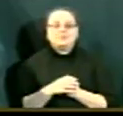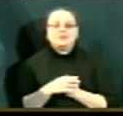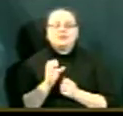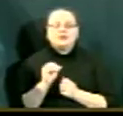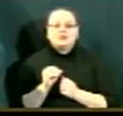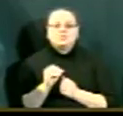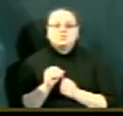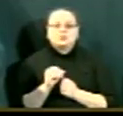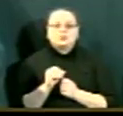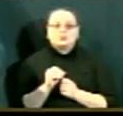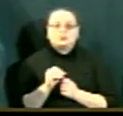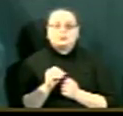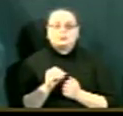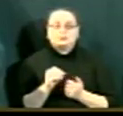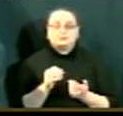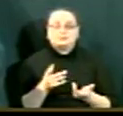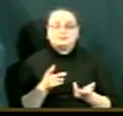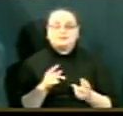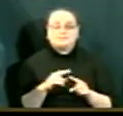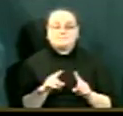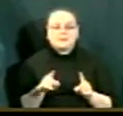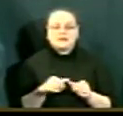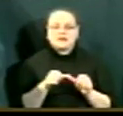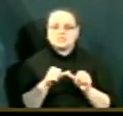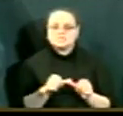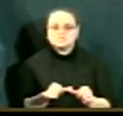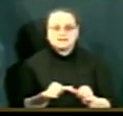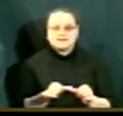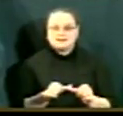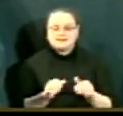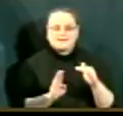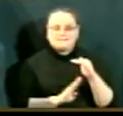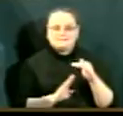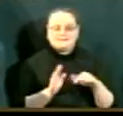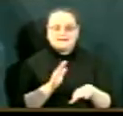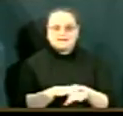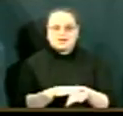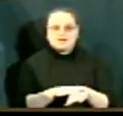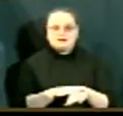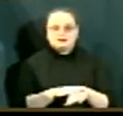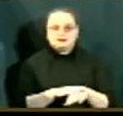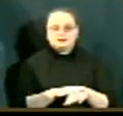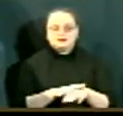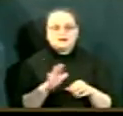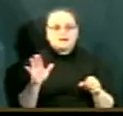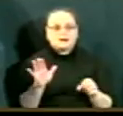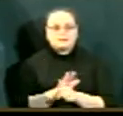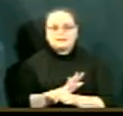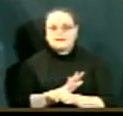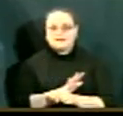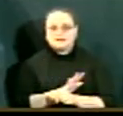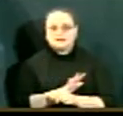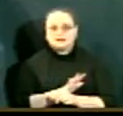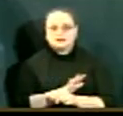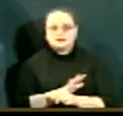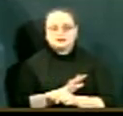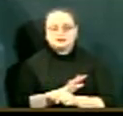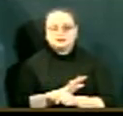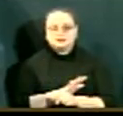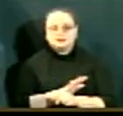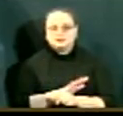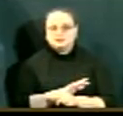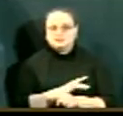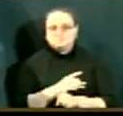So the Tiger seems to be. But it still is based on completely